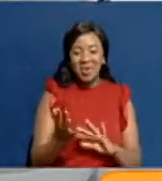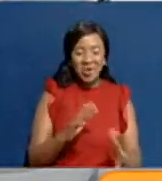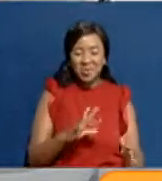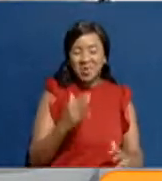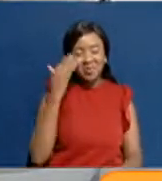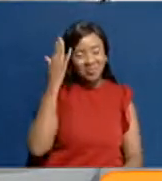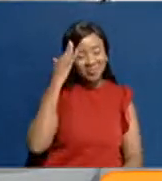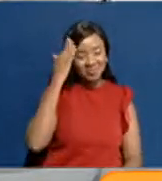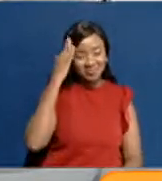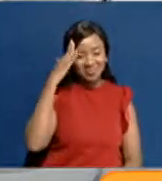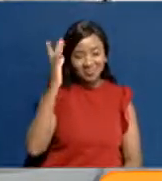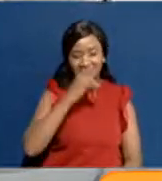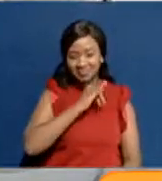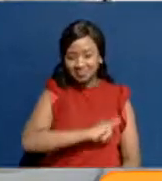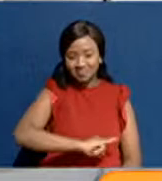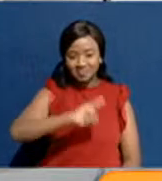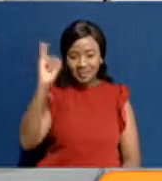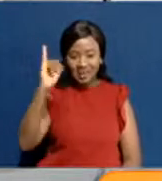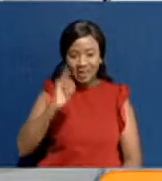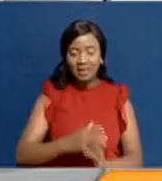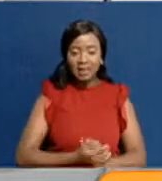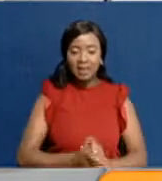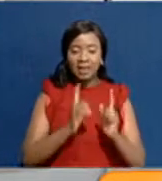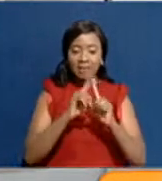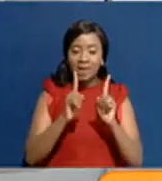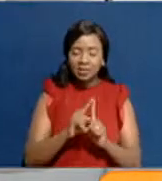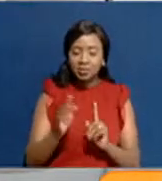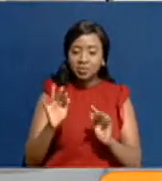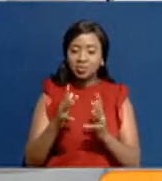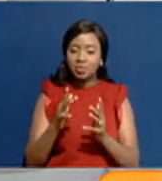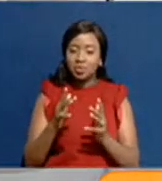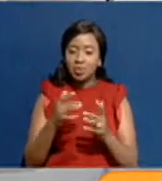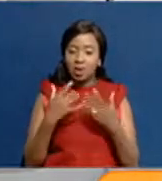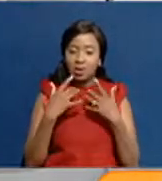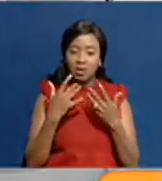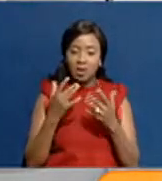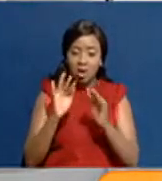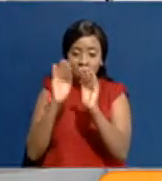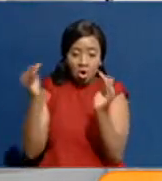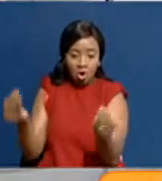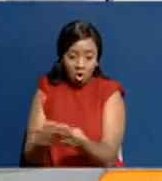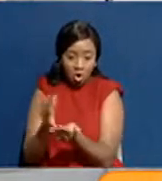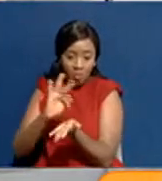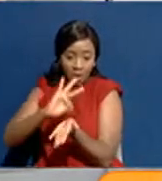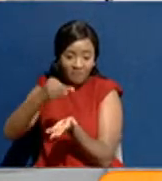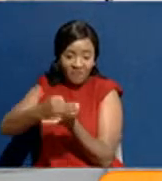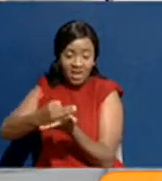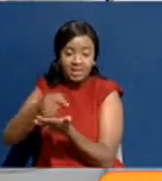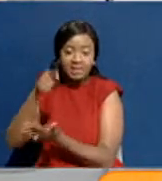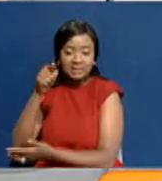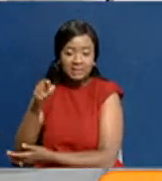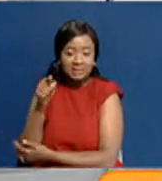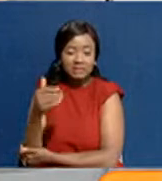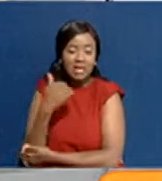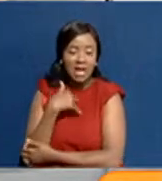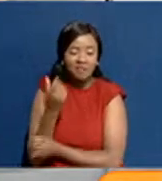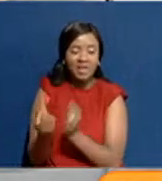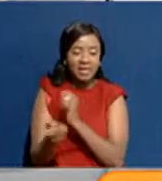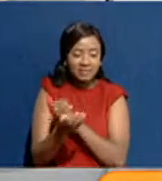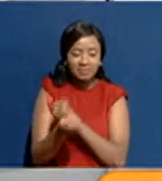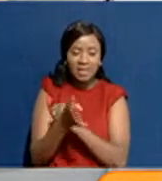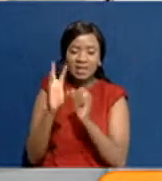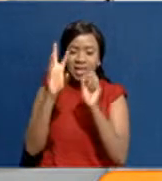a moment and the role that they play. But listen, in our health sector, but global fund has actually raised issues on